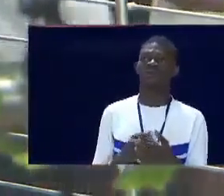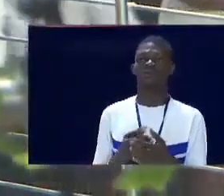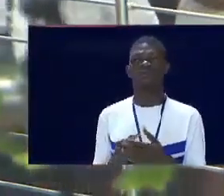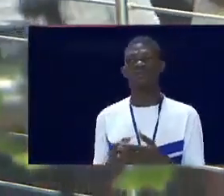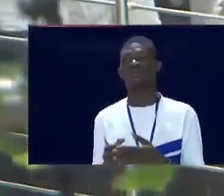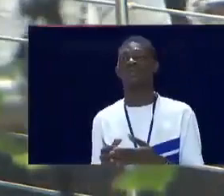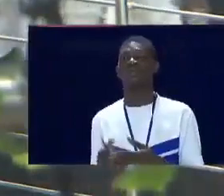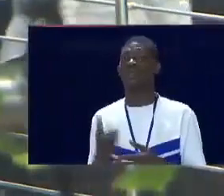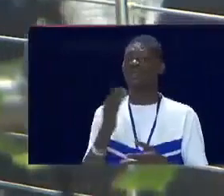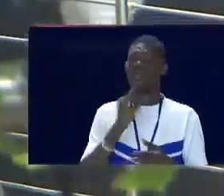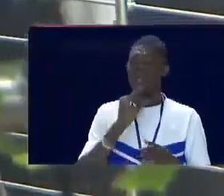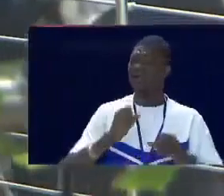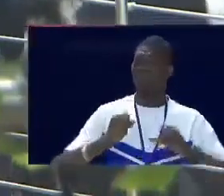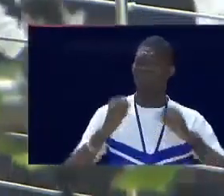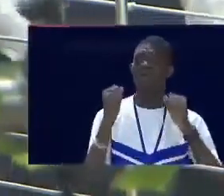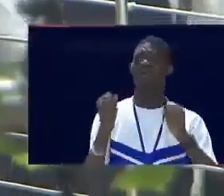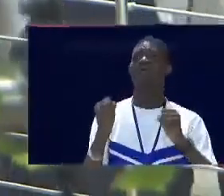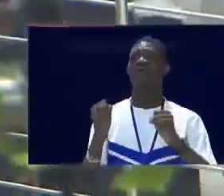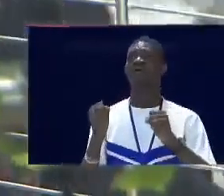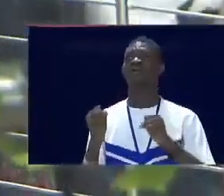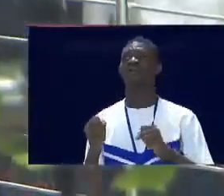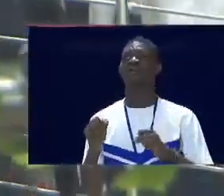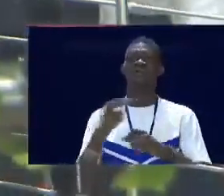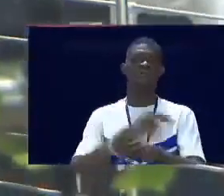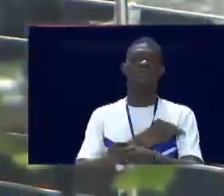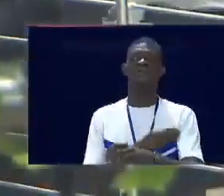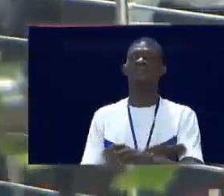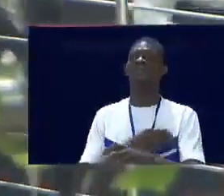There is power mighty